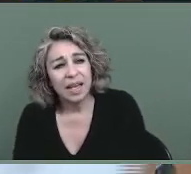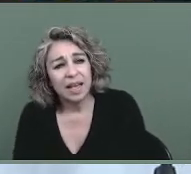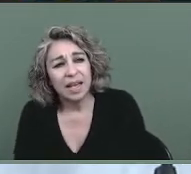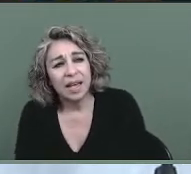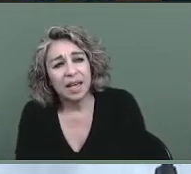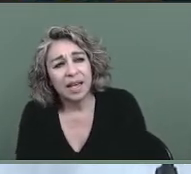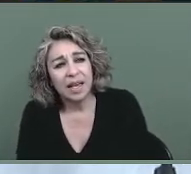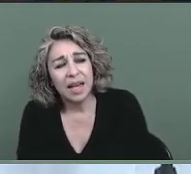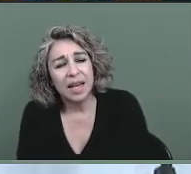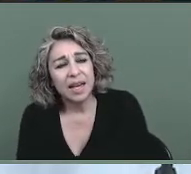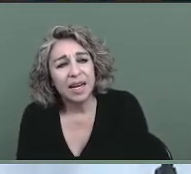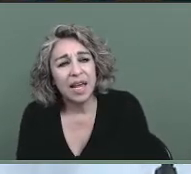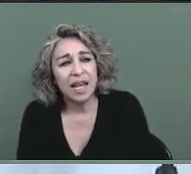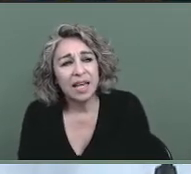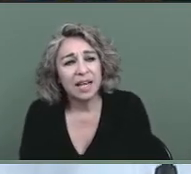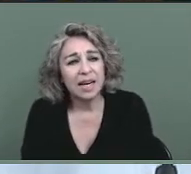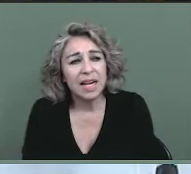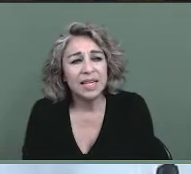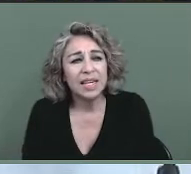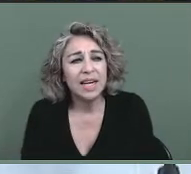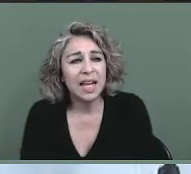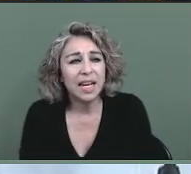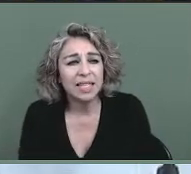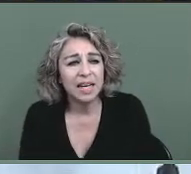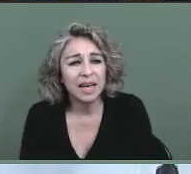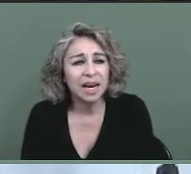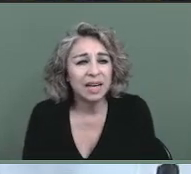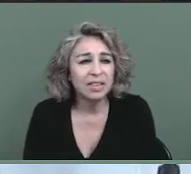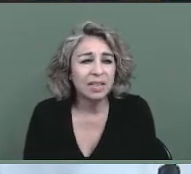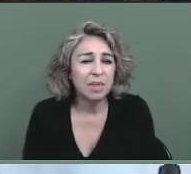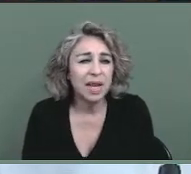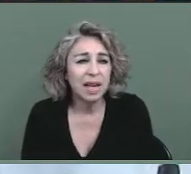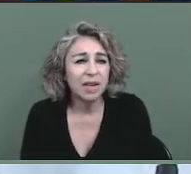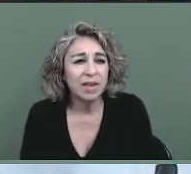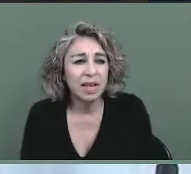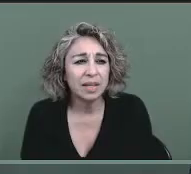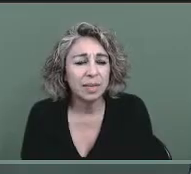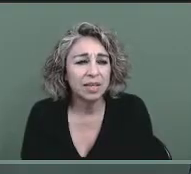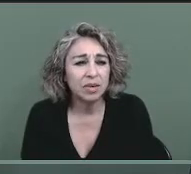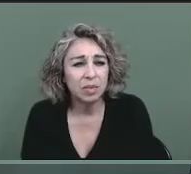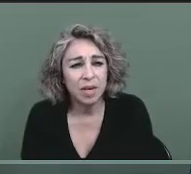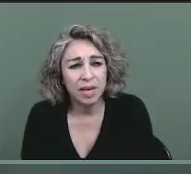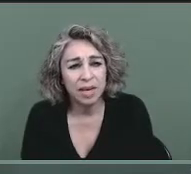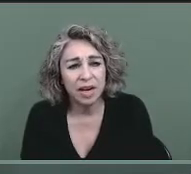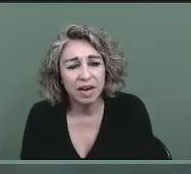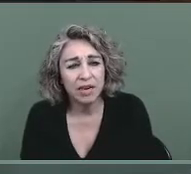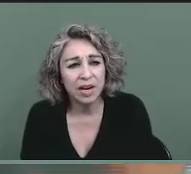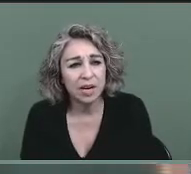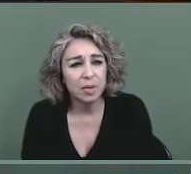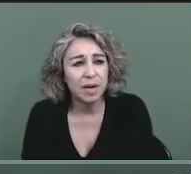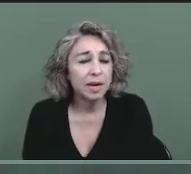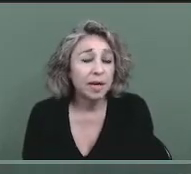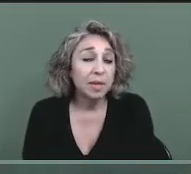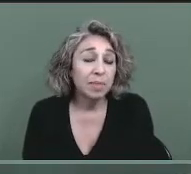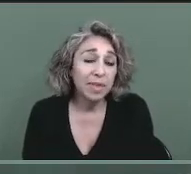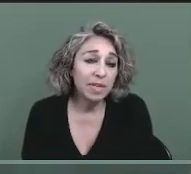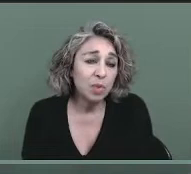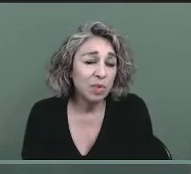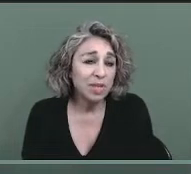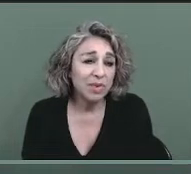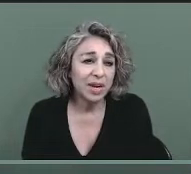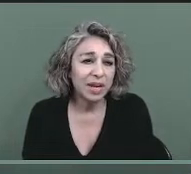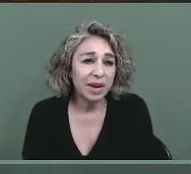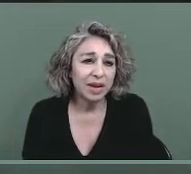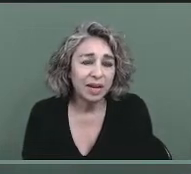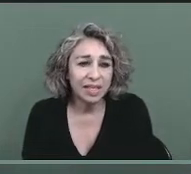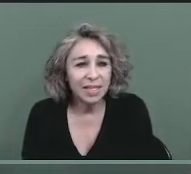and in 8 1980 in San Carlos in my area at the Bosco we inaugurated one but this one